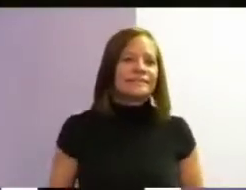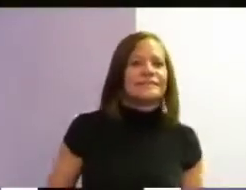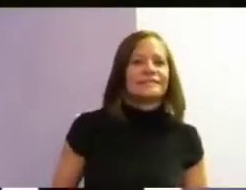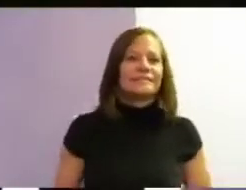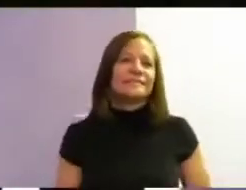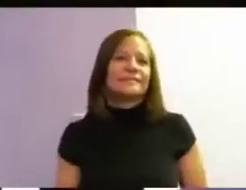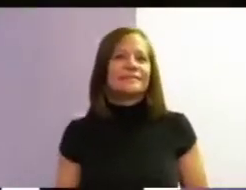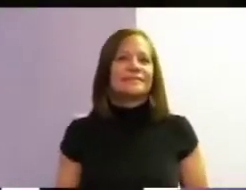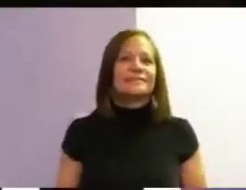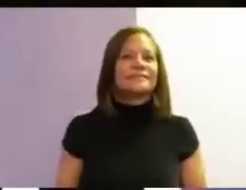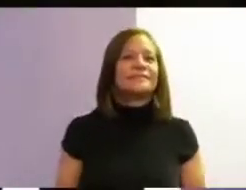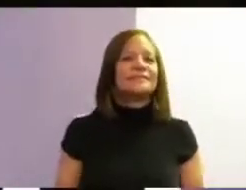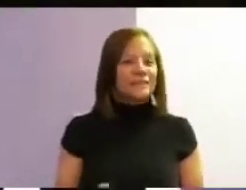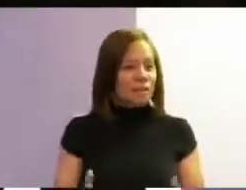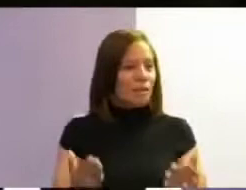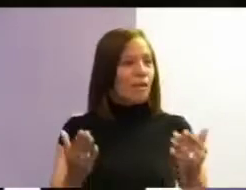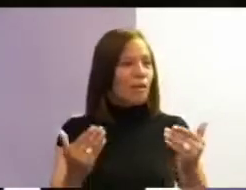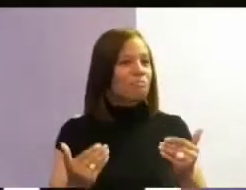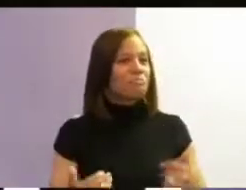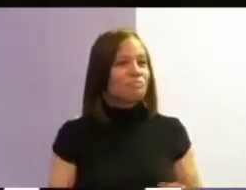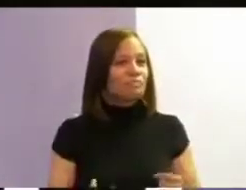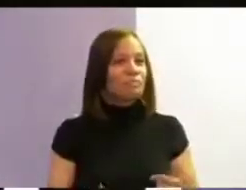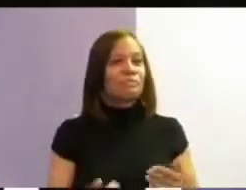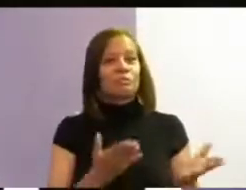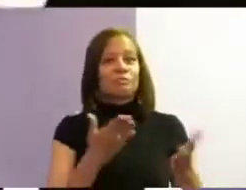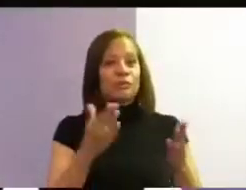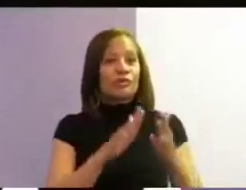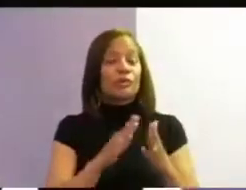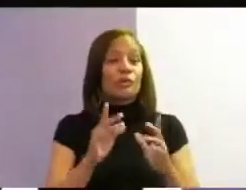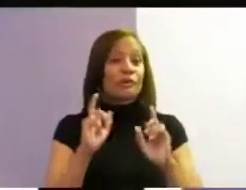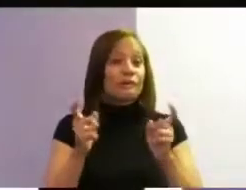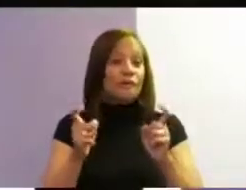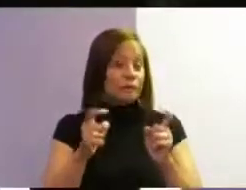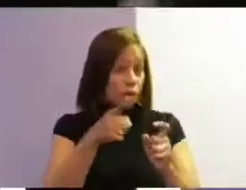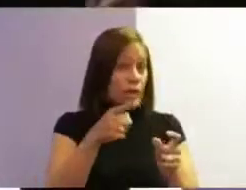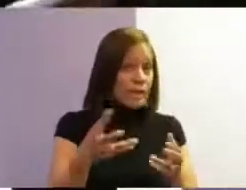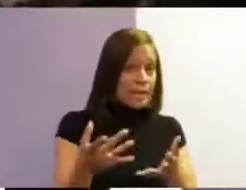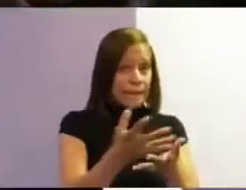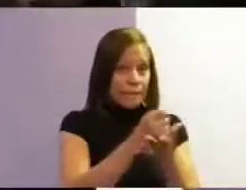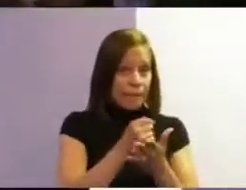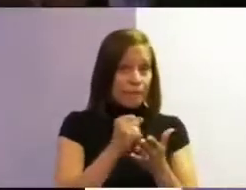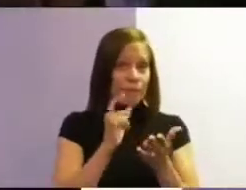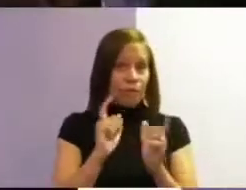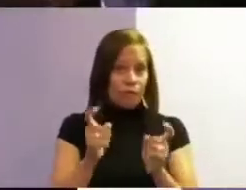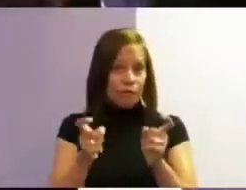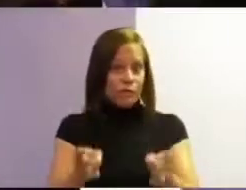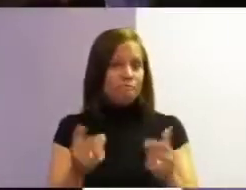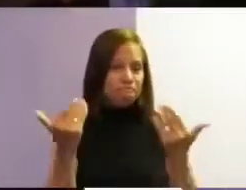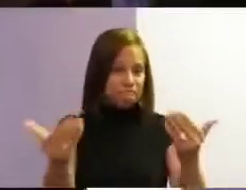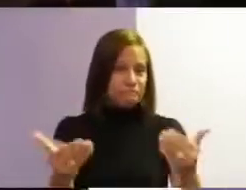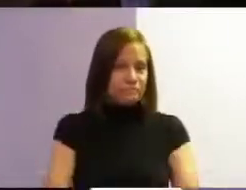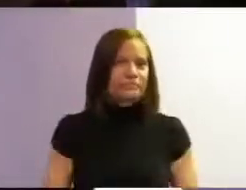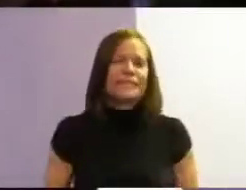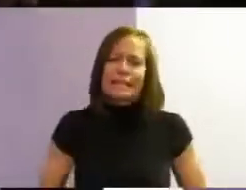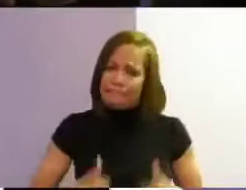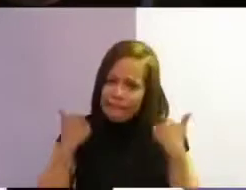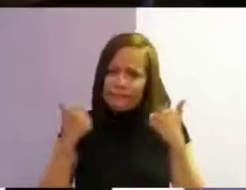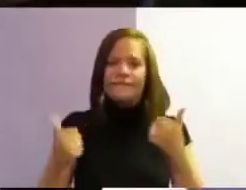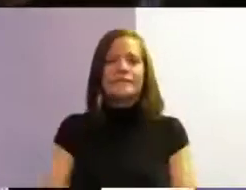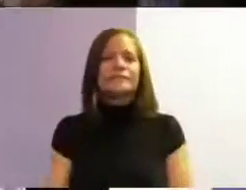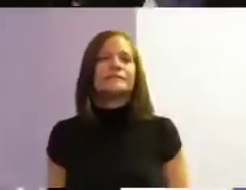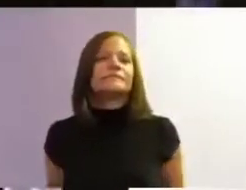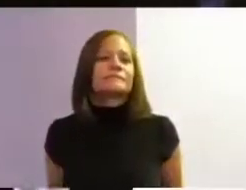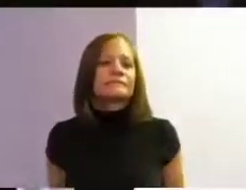Pass your offering down to your left. You're going to come by and pick it up. Live!